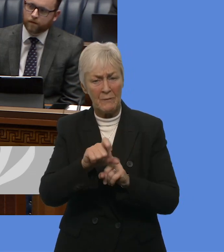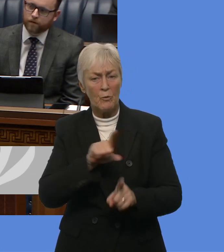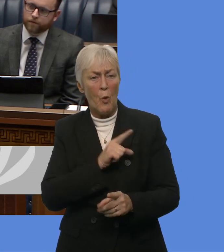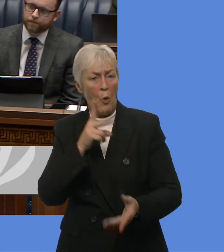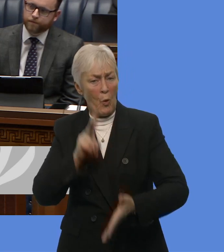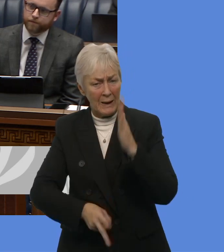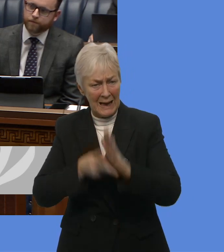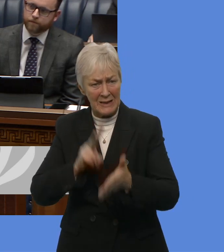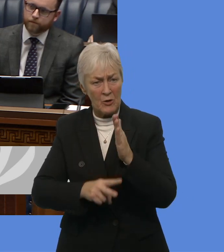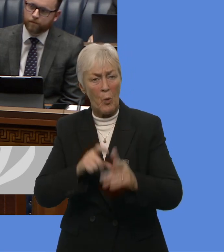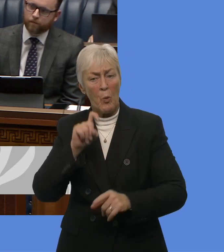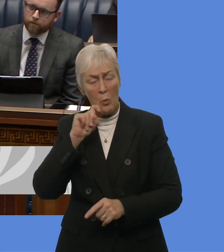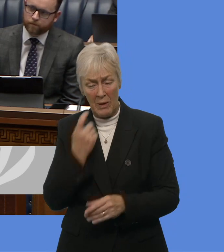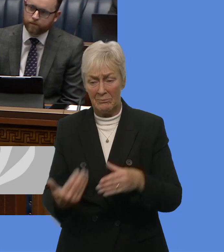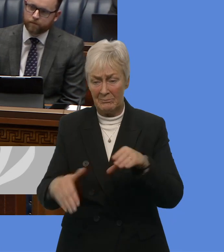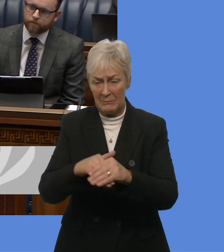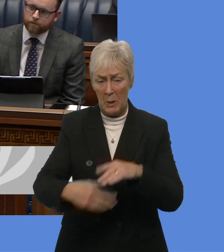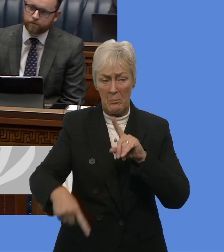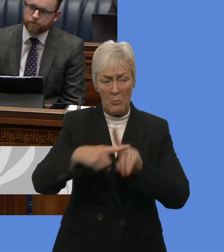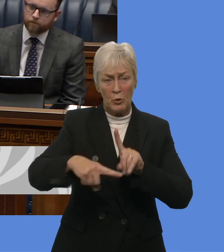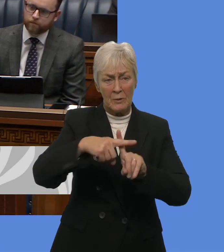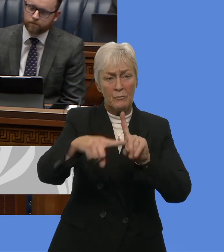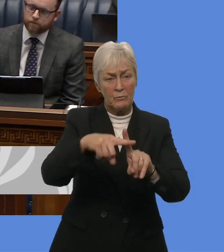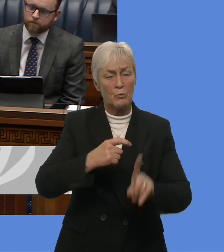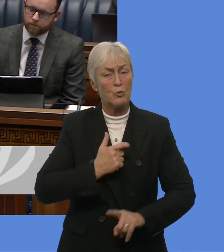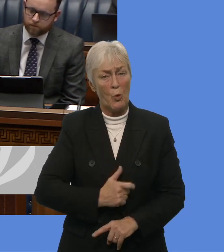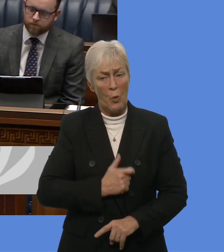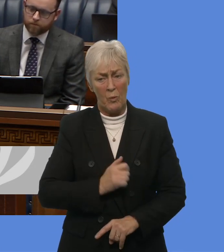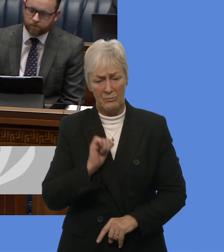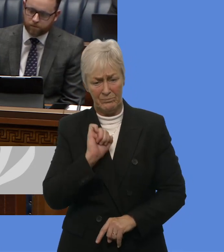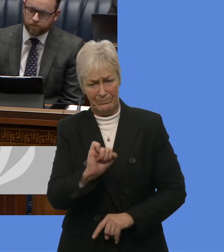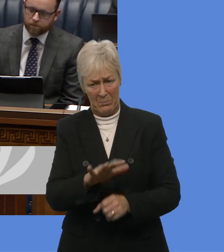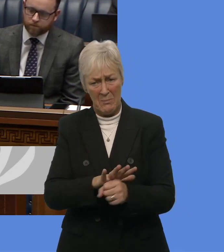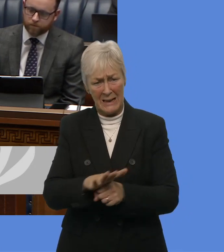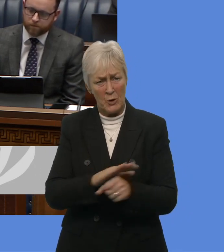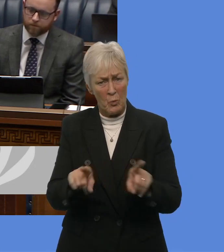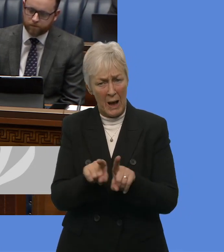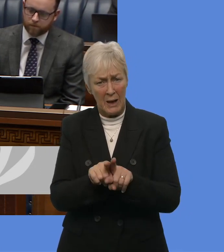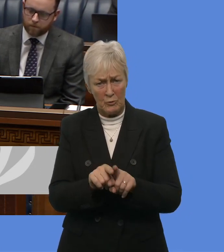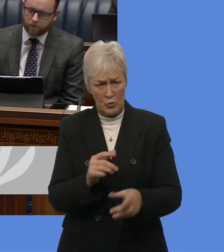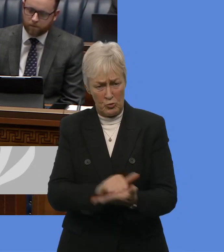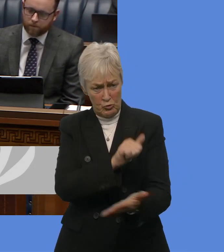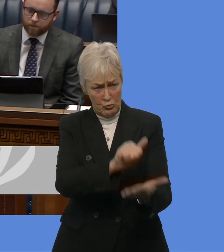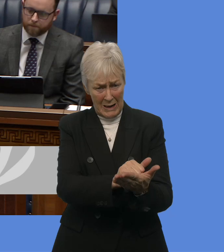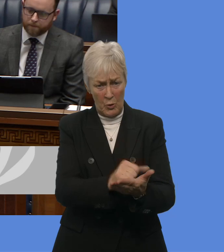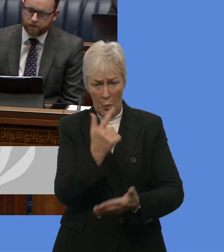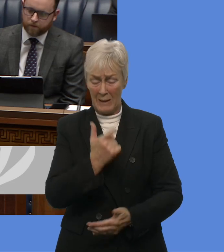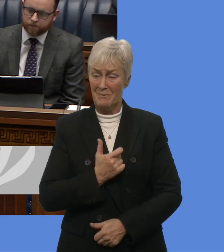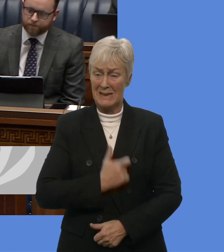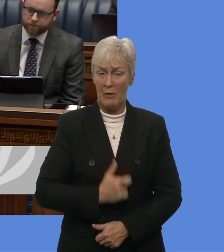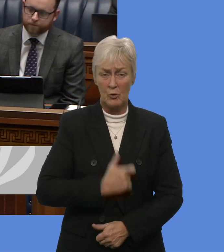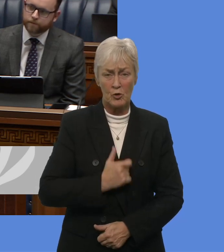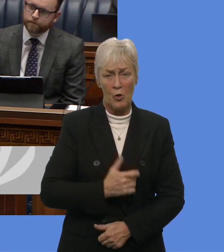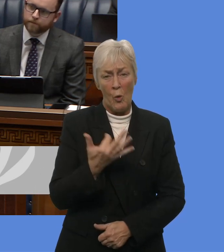organisations, and they will play a very positive role in the future of this place as well. So he's absolutely right. One of the characteristics